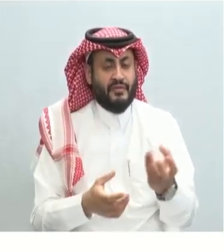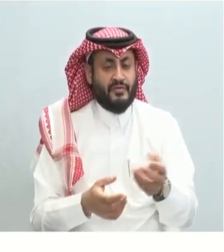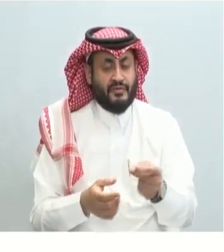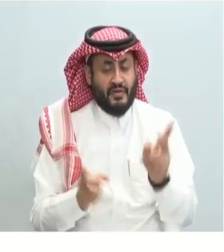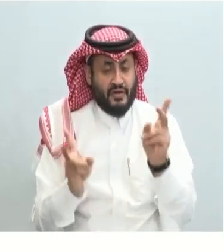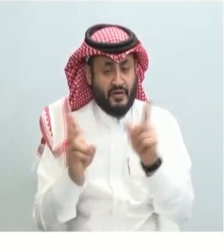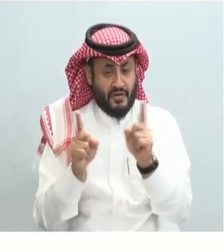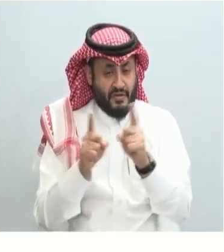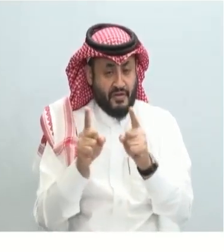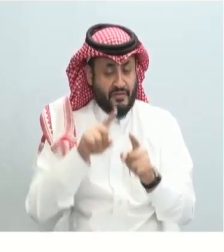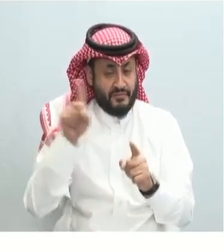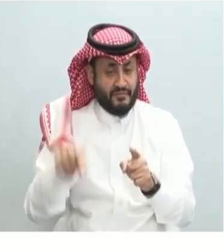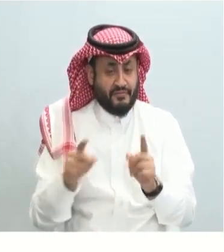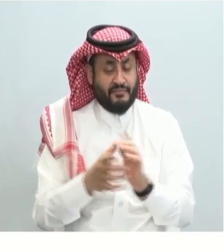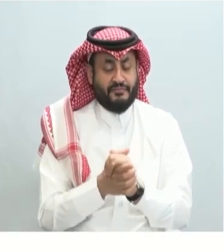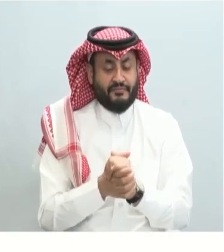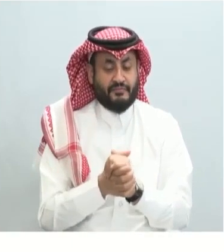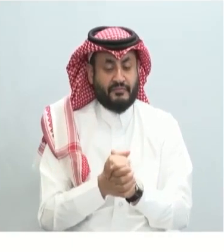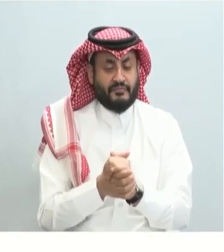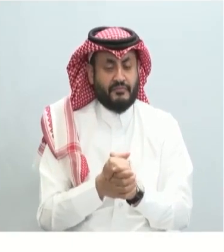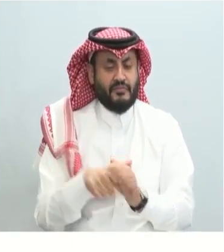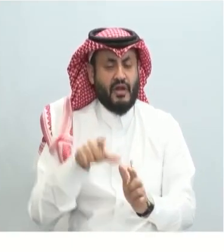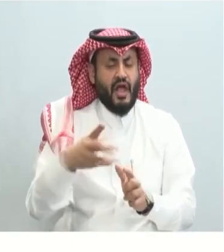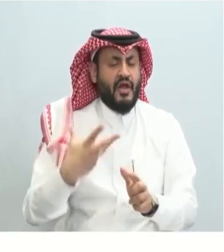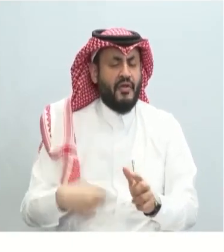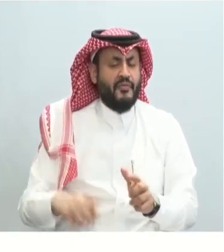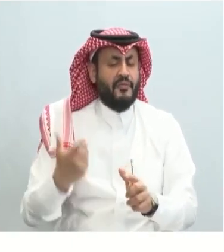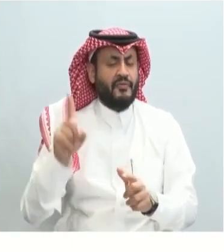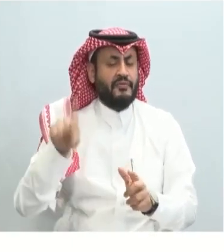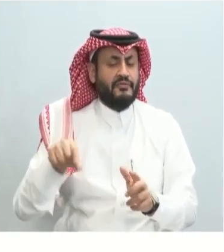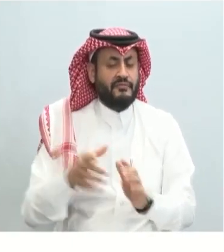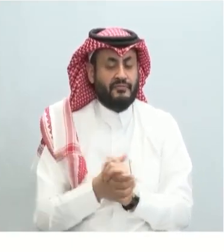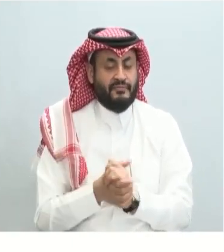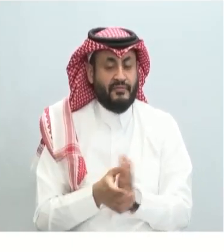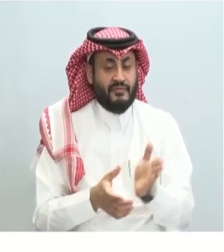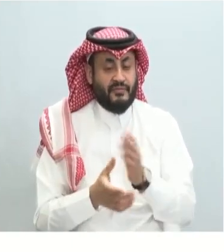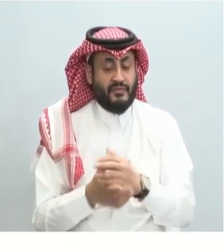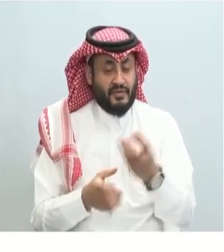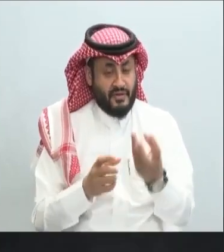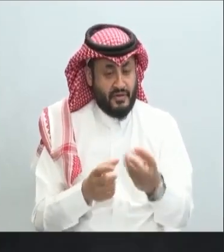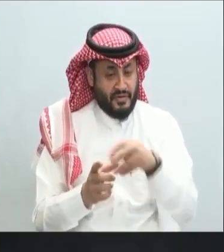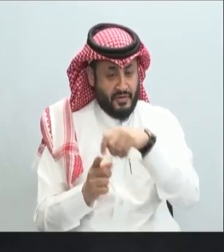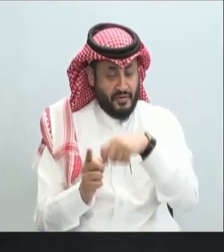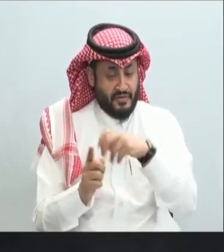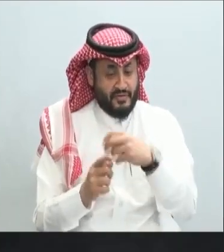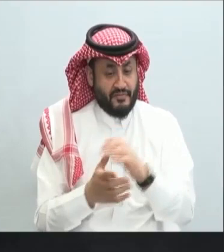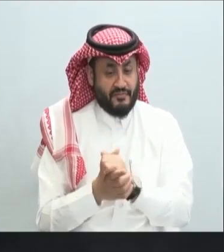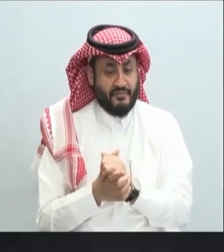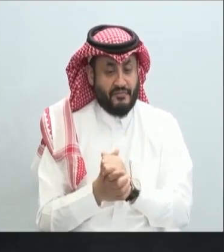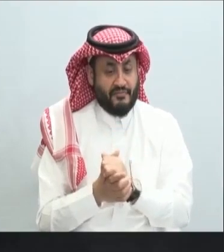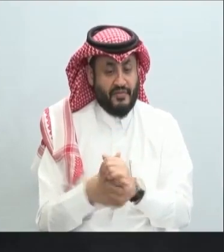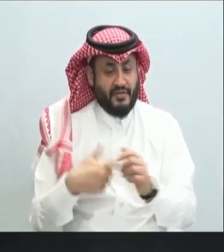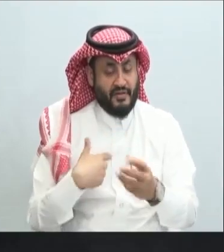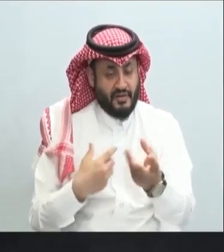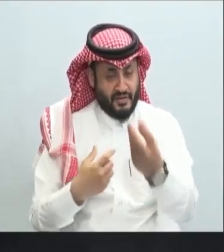person next to him or next to her, what day do you like? And she will take the potato and said, well,